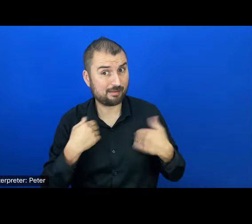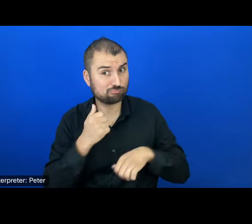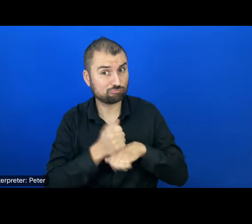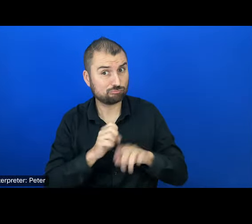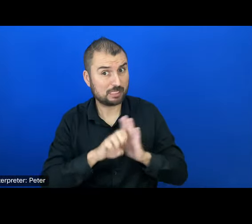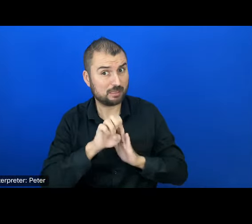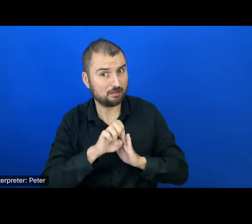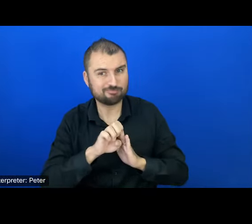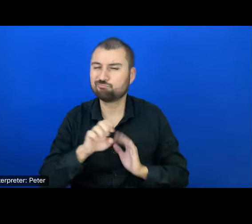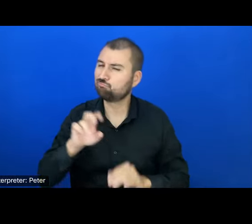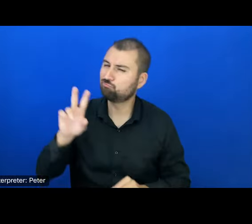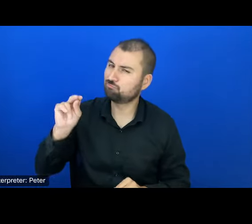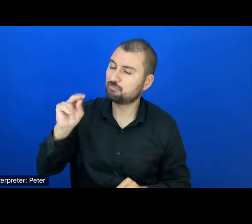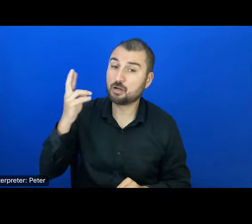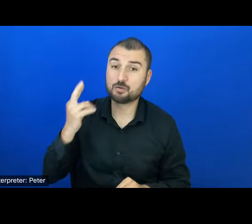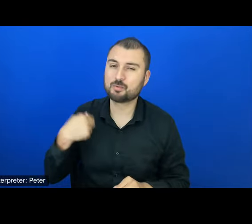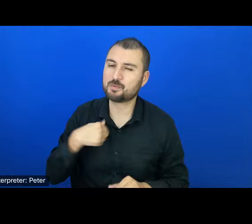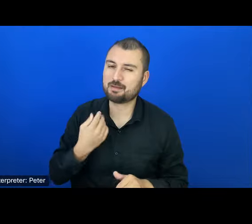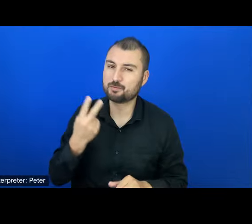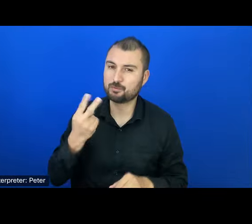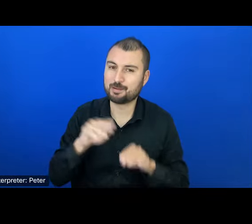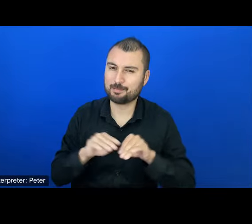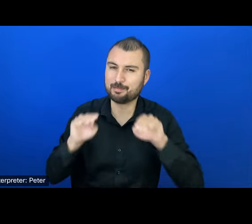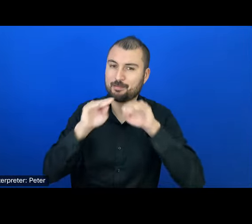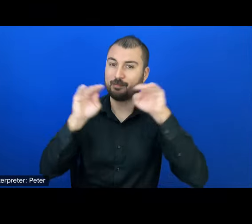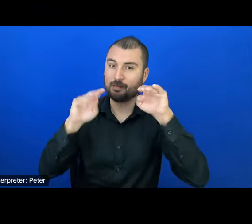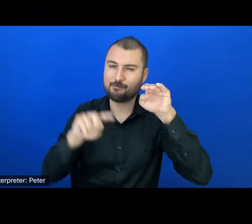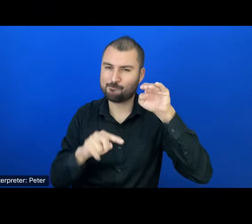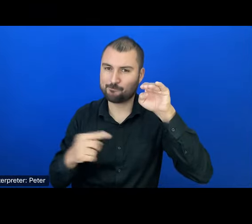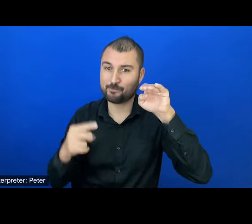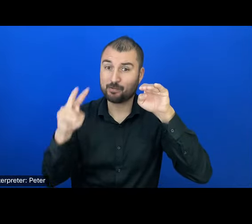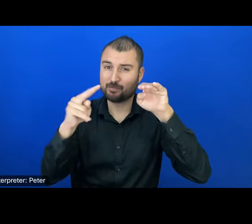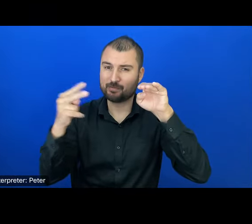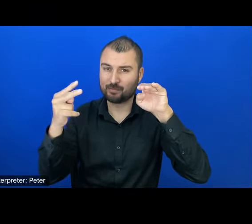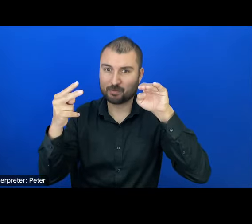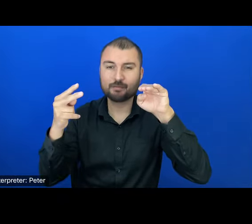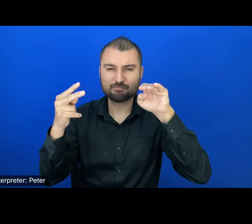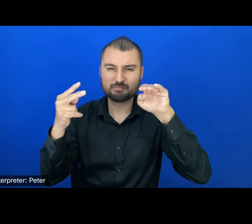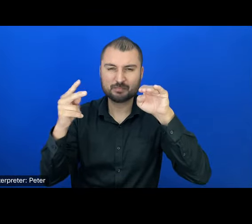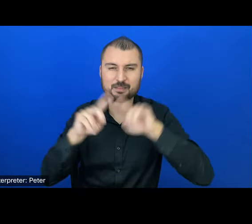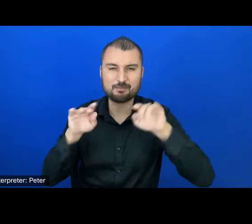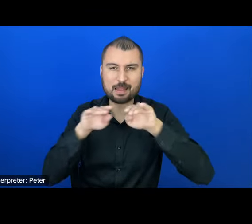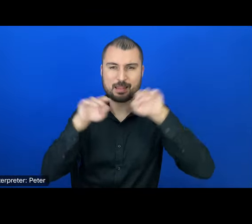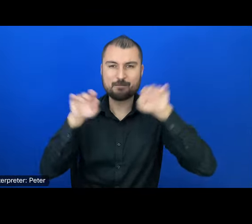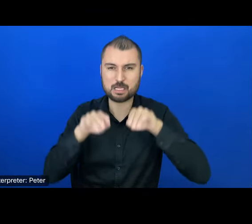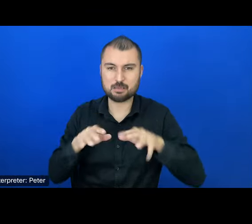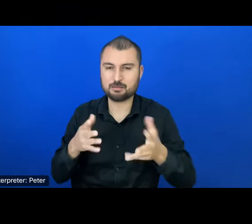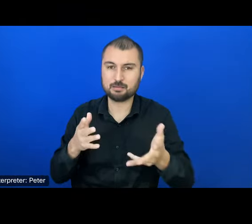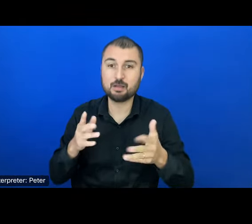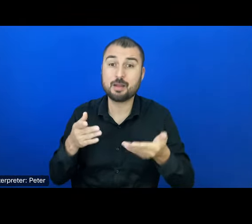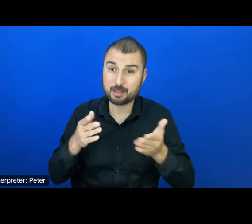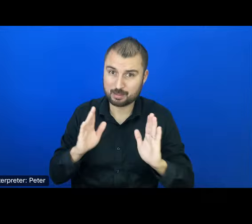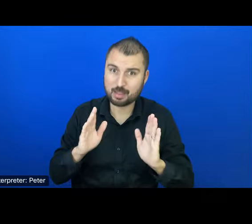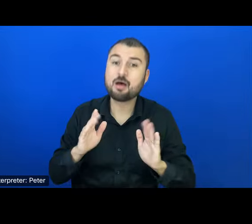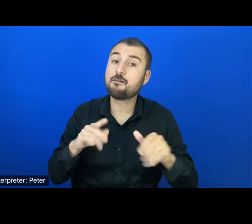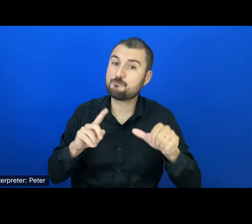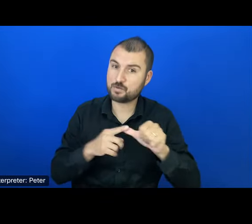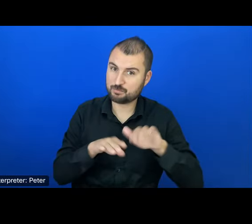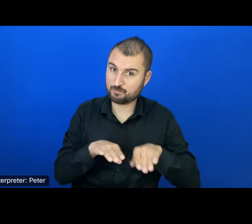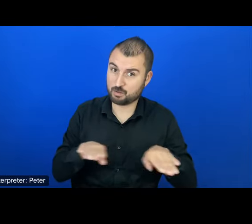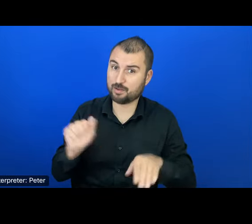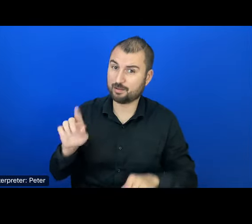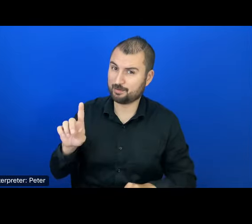just be, because we have two different levels, both first and second floor, both on two different levels, it will enable first floor ADA access.